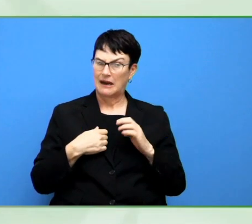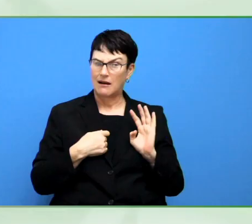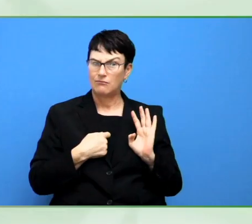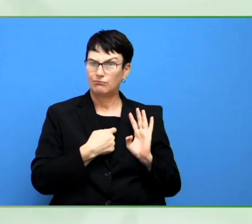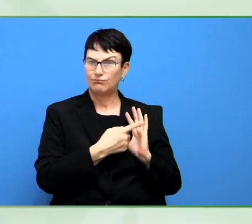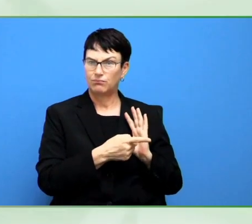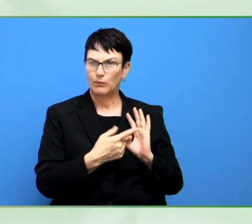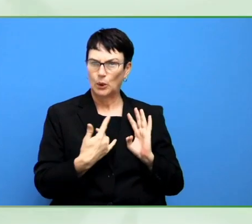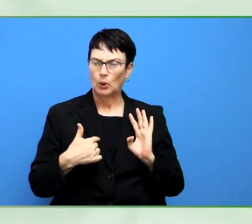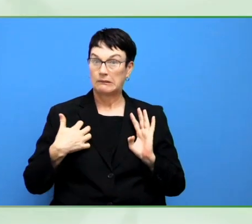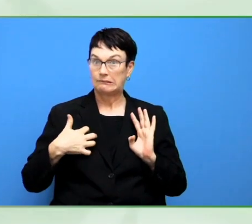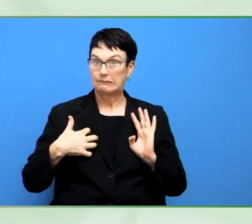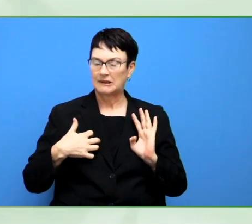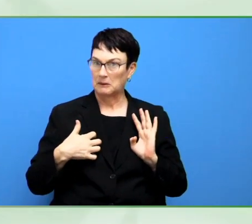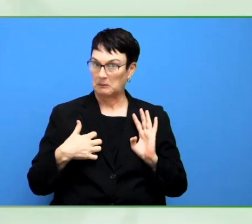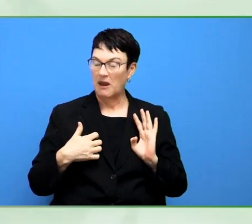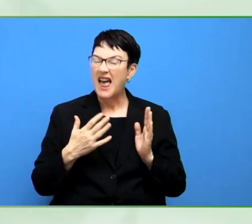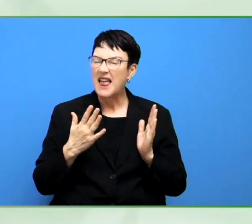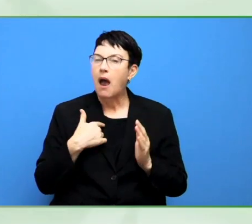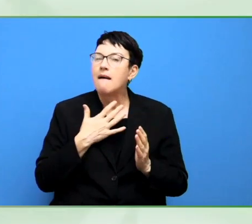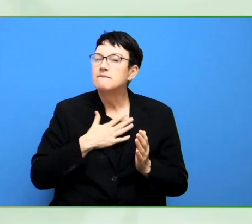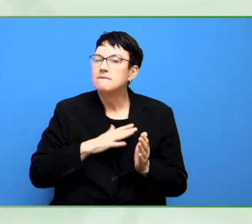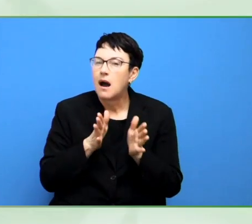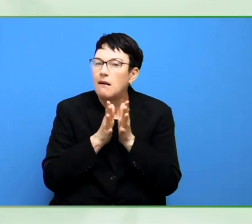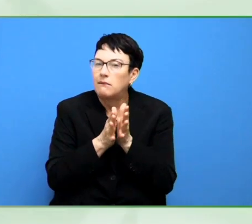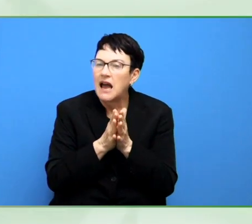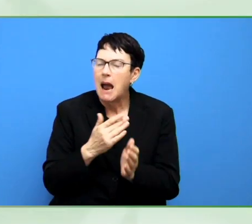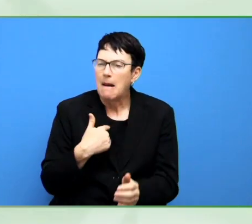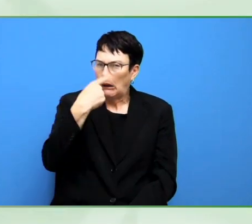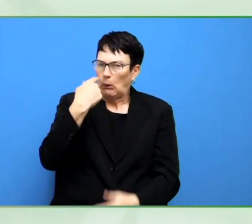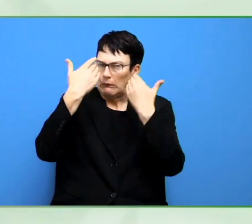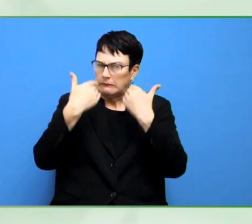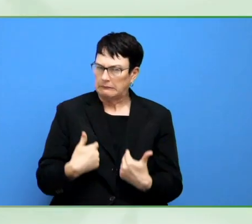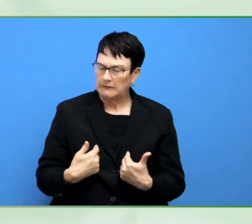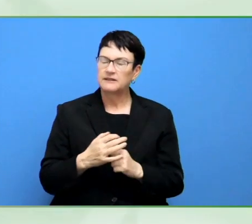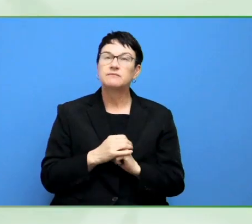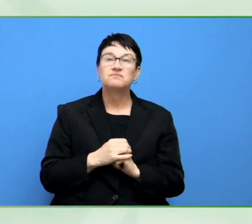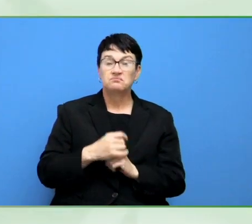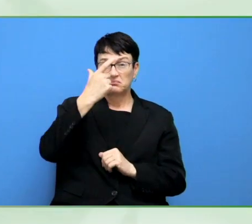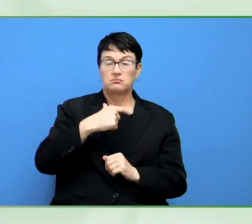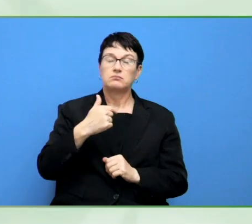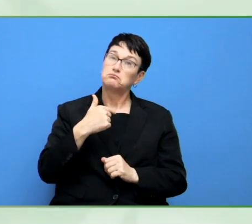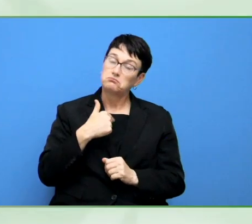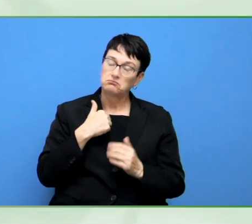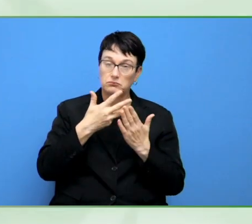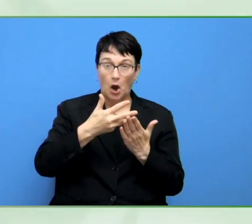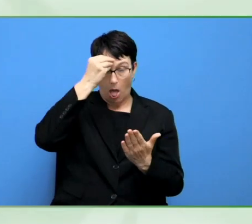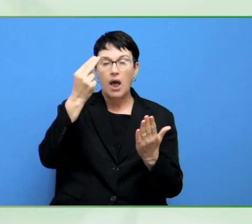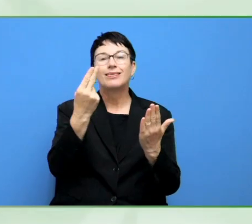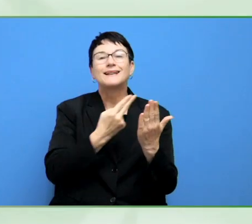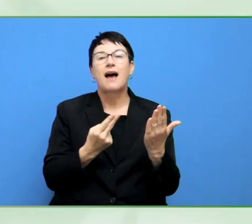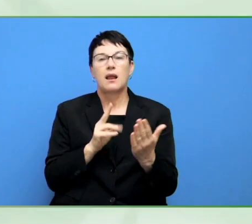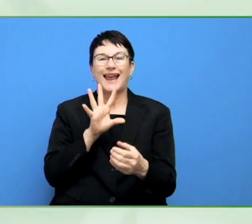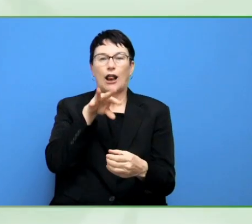my biases, I learned inclusive design for almost 7 years in Toronto from the